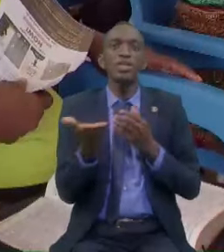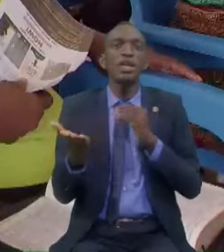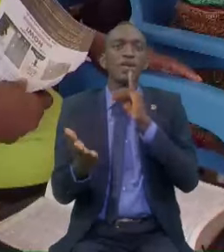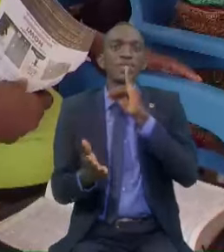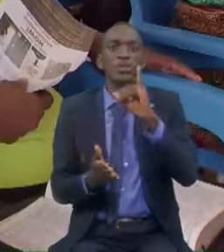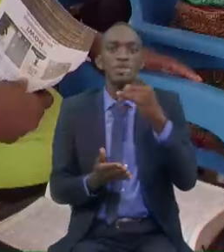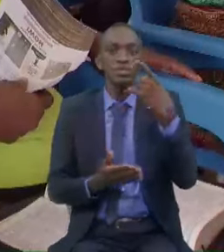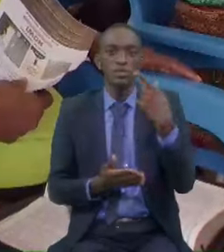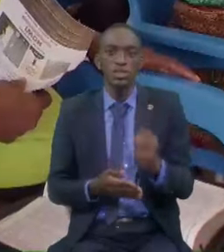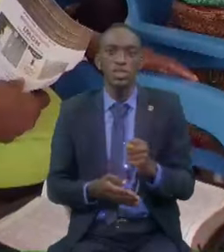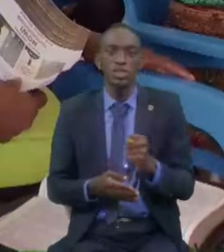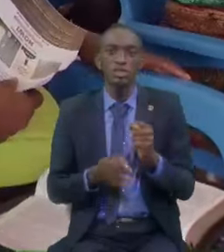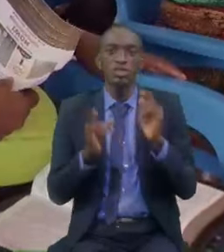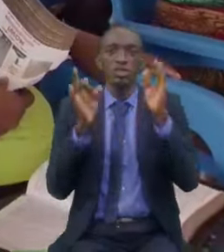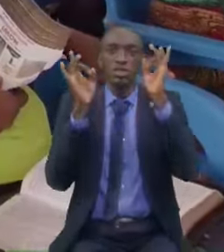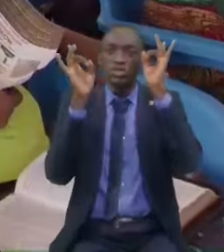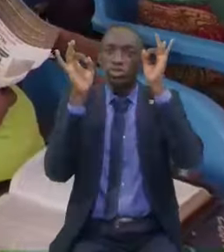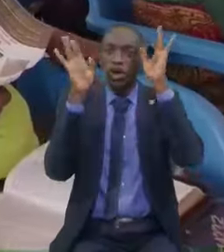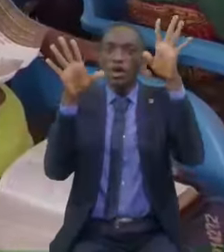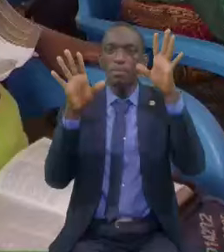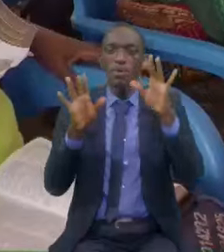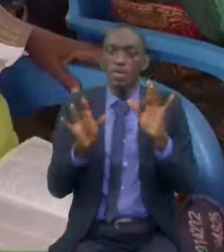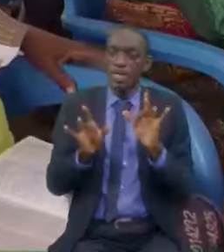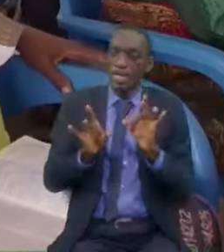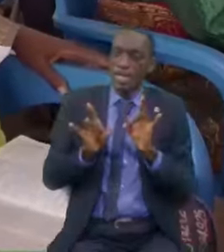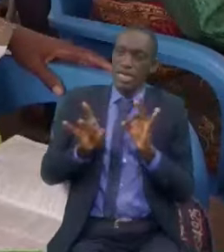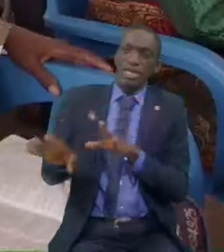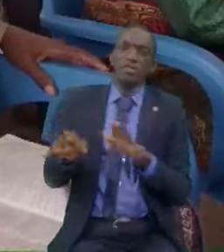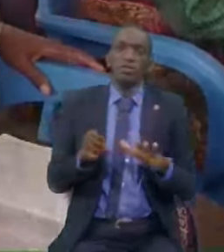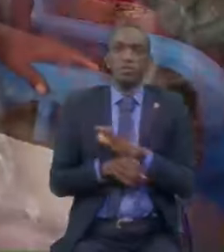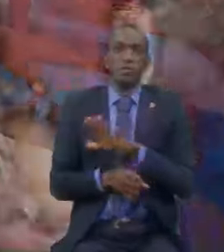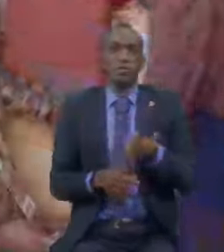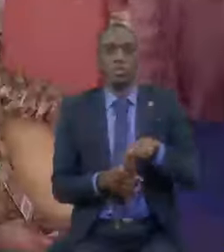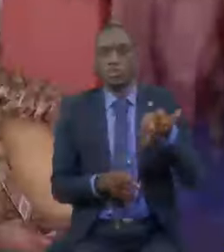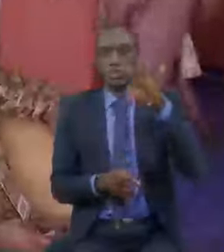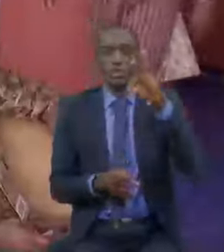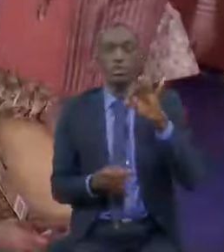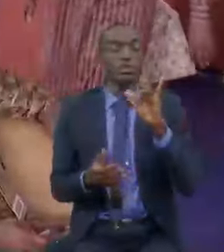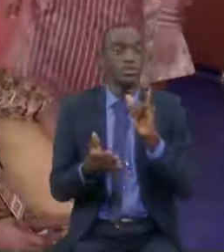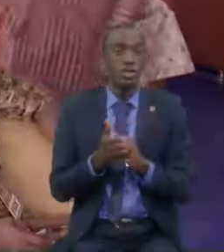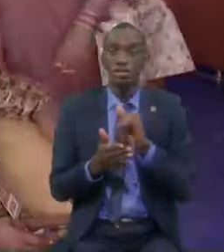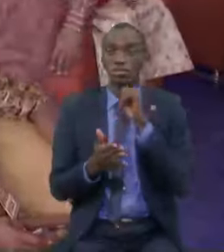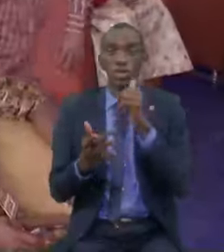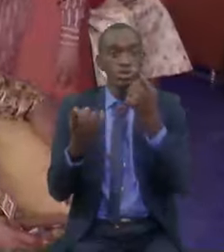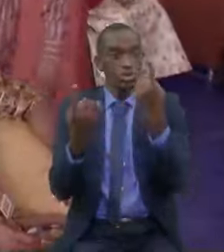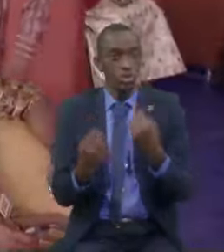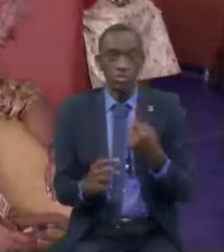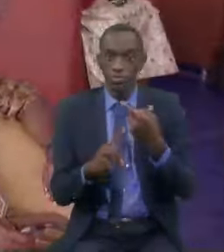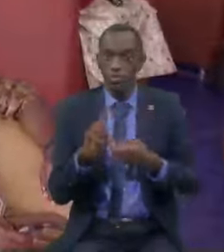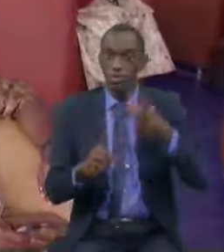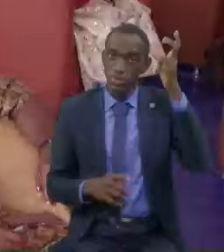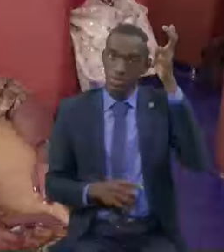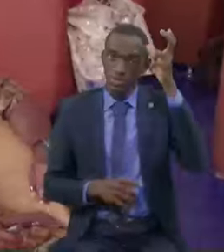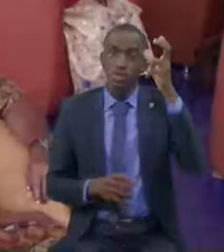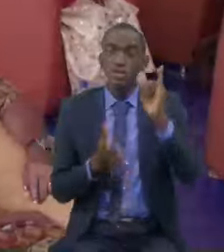horrible, hateful spirit. That one comes from Satan. And sometimes,